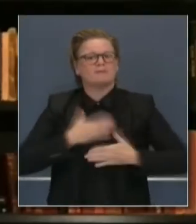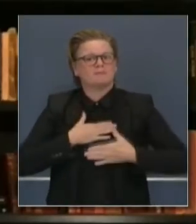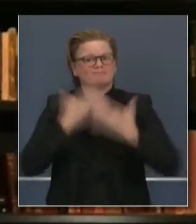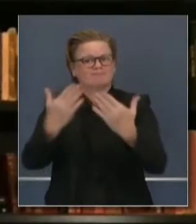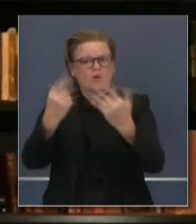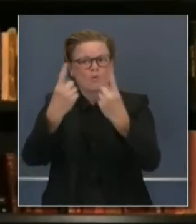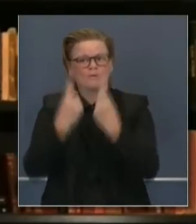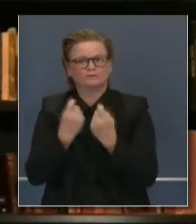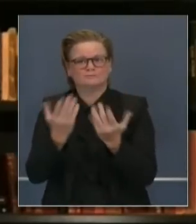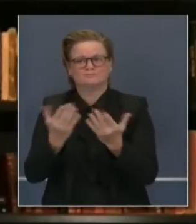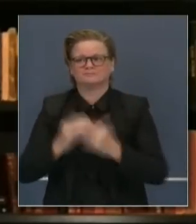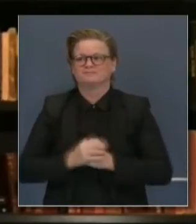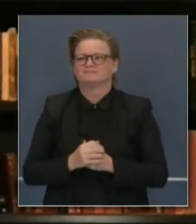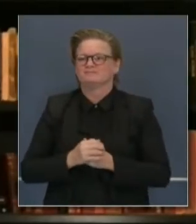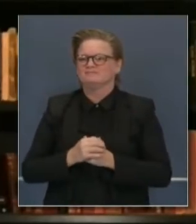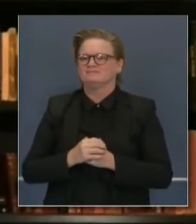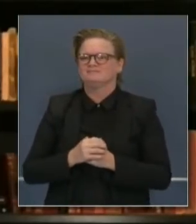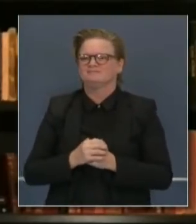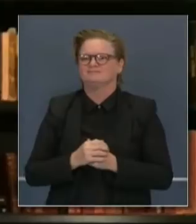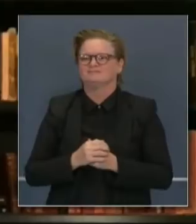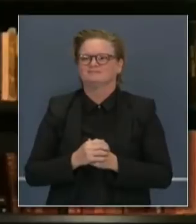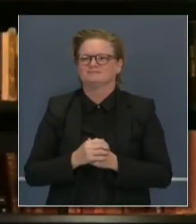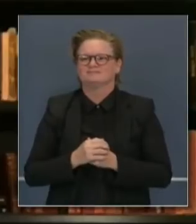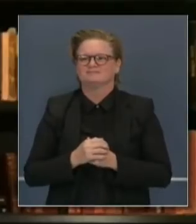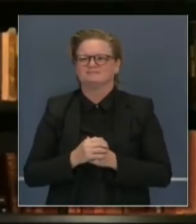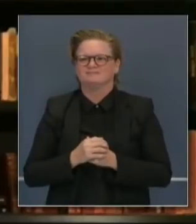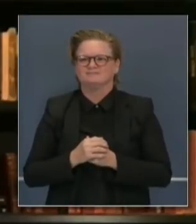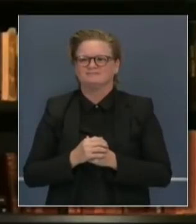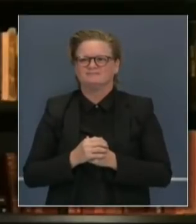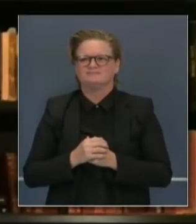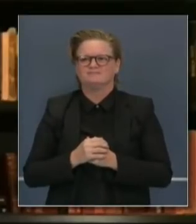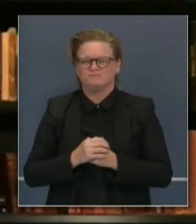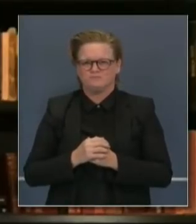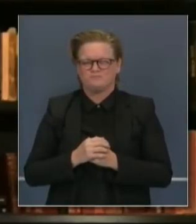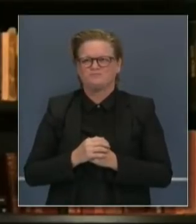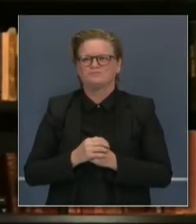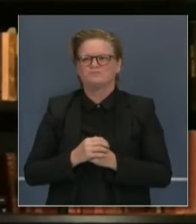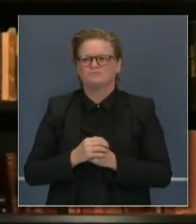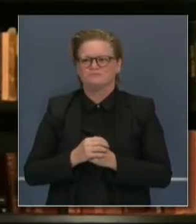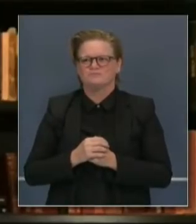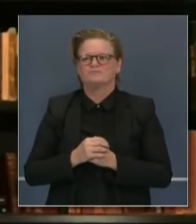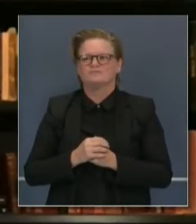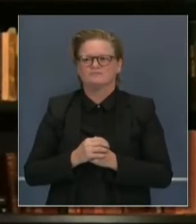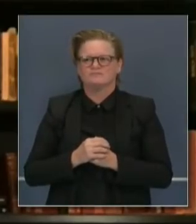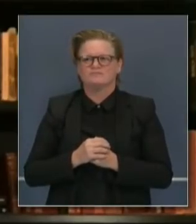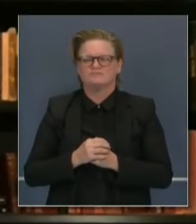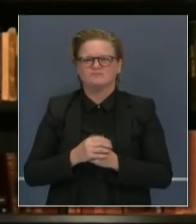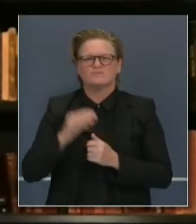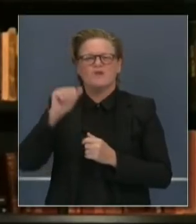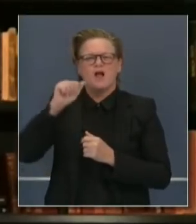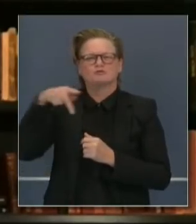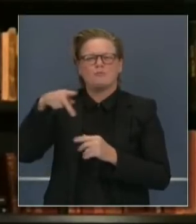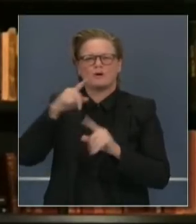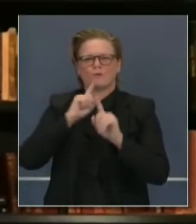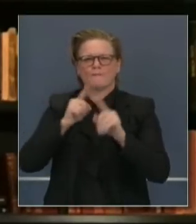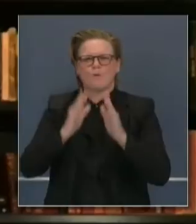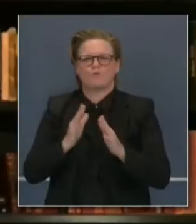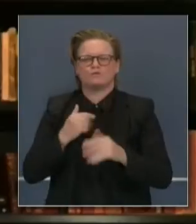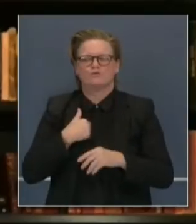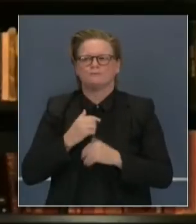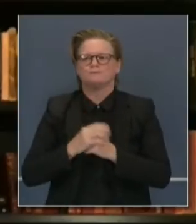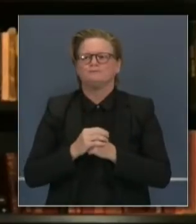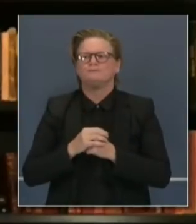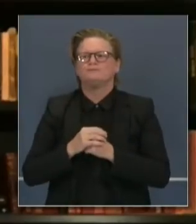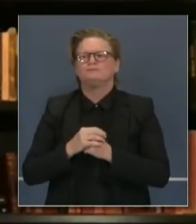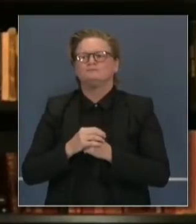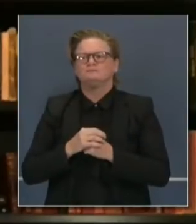Kathleen Ronayne, AP. Hi, Governor. You and the state and the counties have been tightening restrictions for weeks now, yet